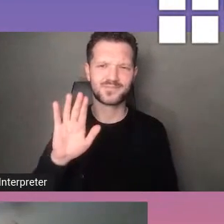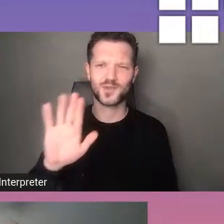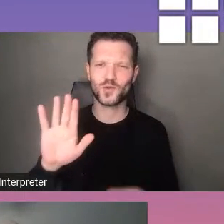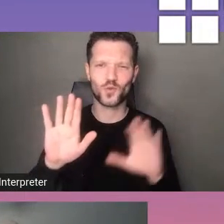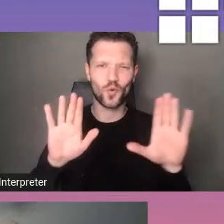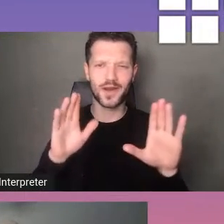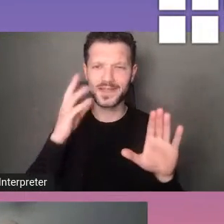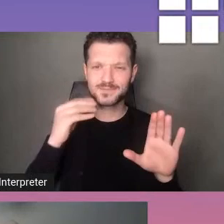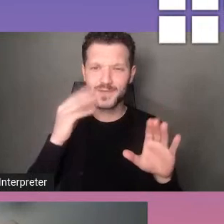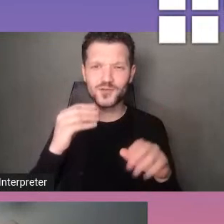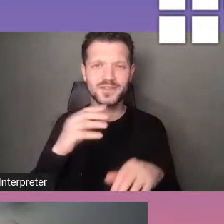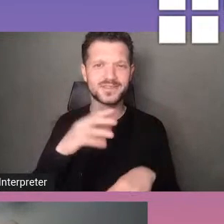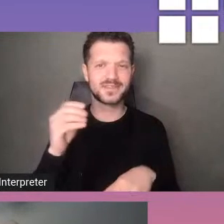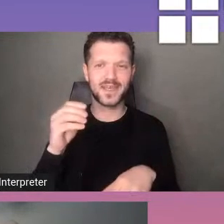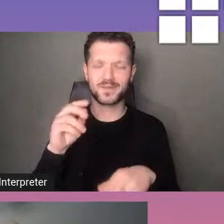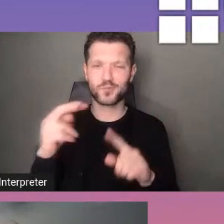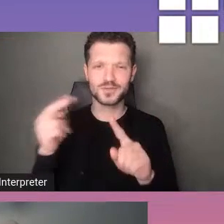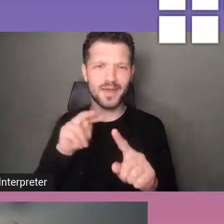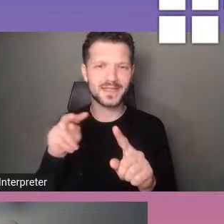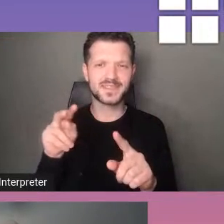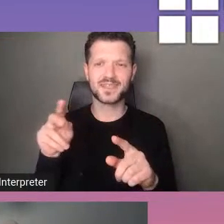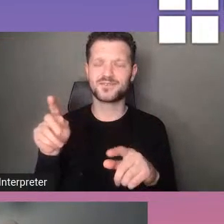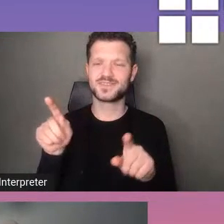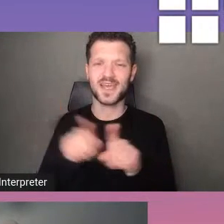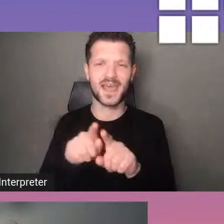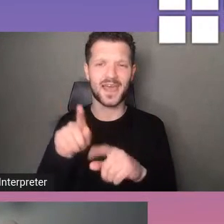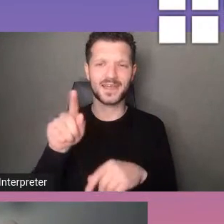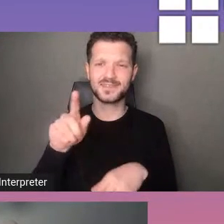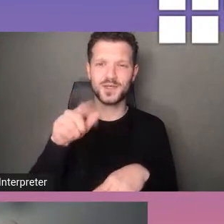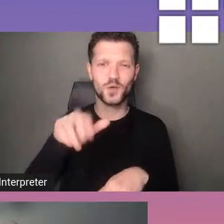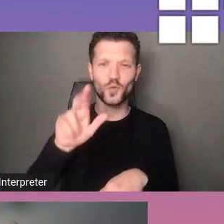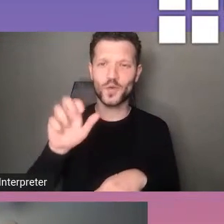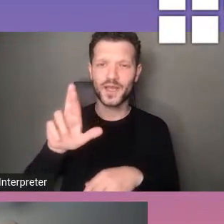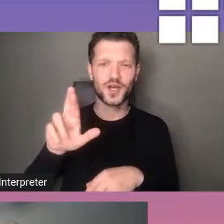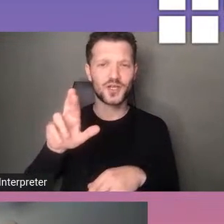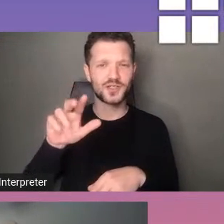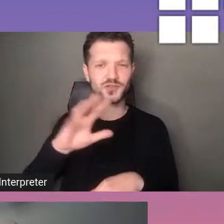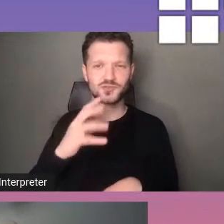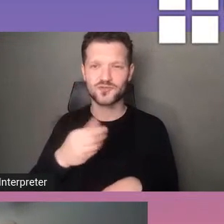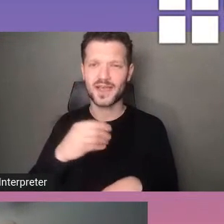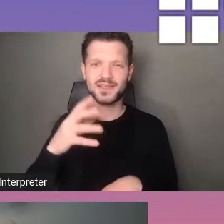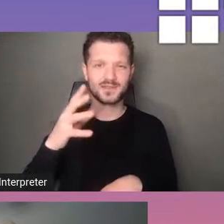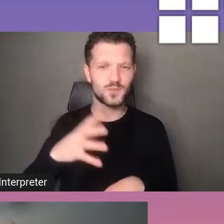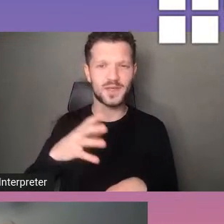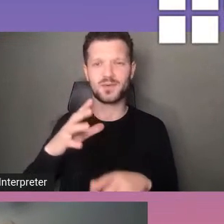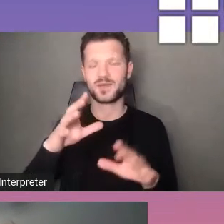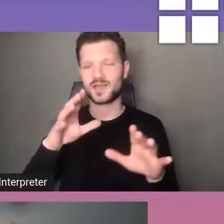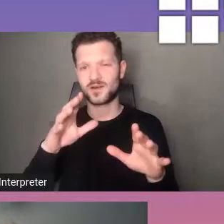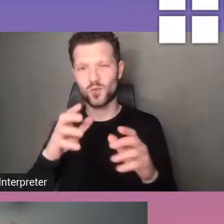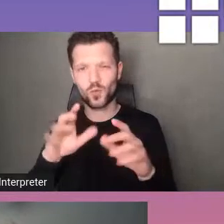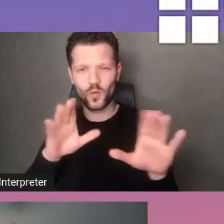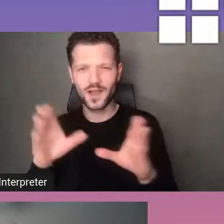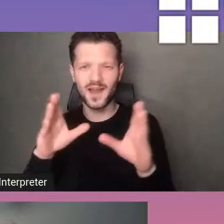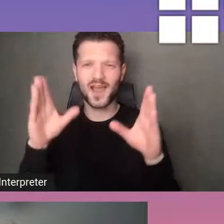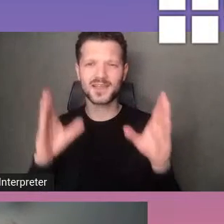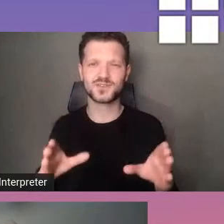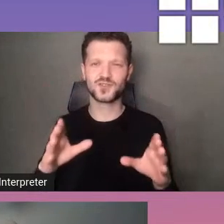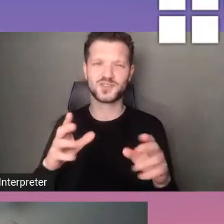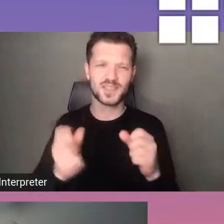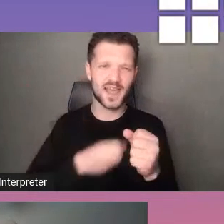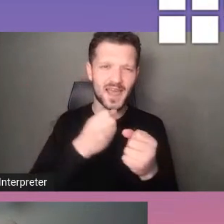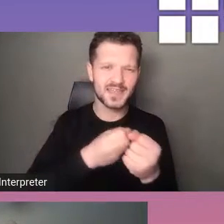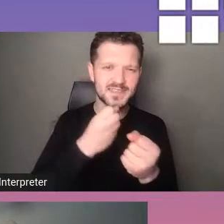as amazing queer and trans women, organizers, advocates, activists within the community. Thank you to